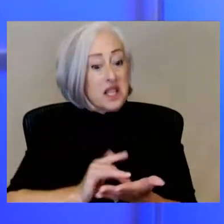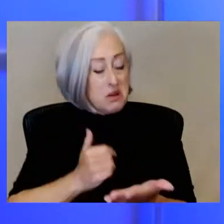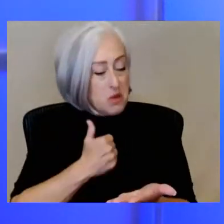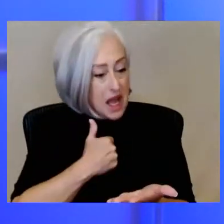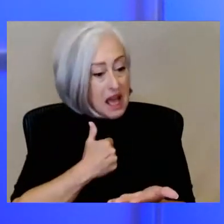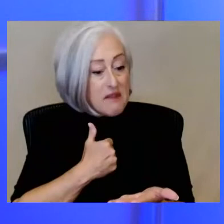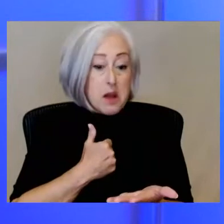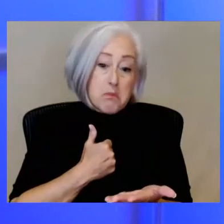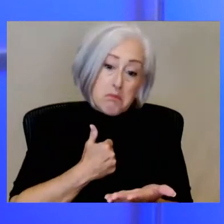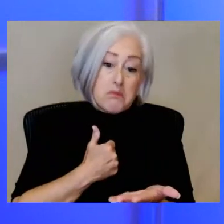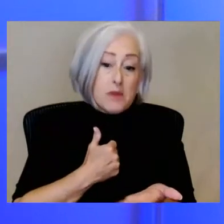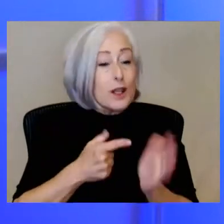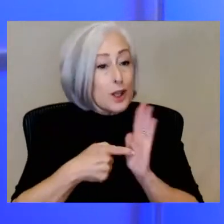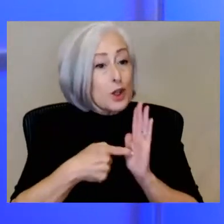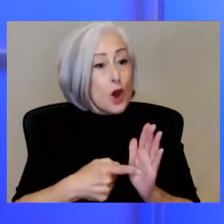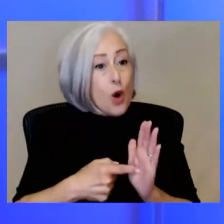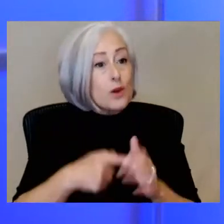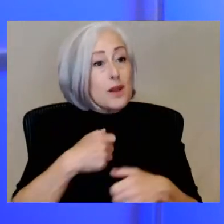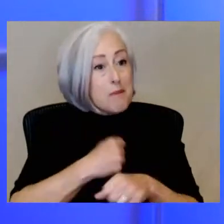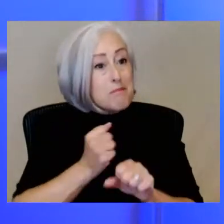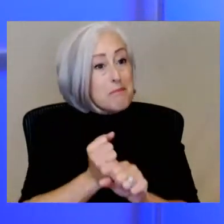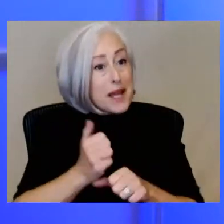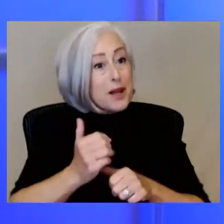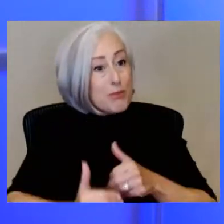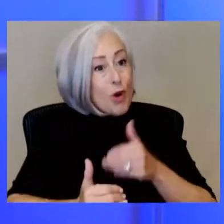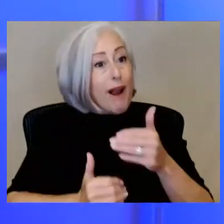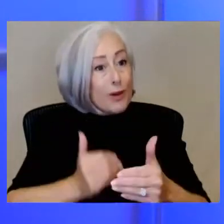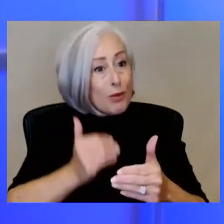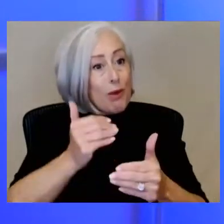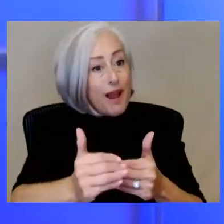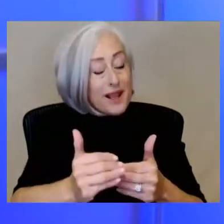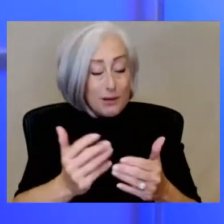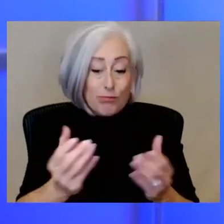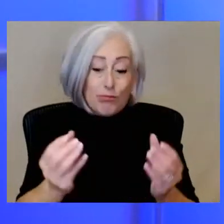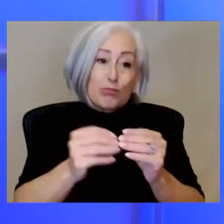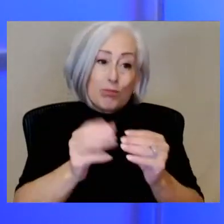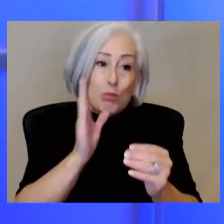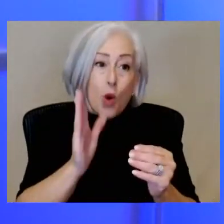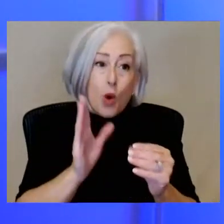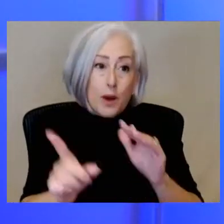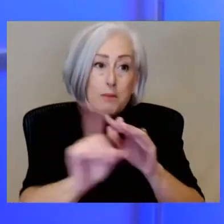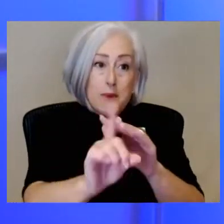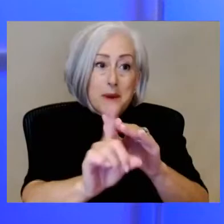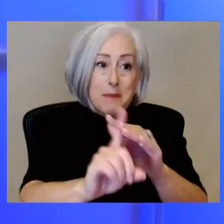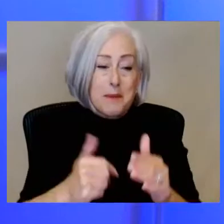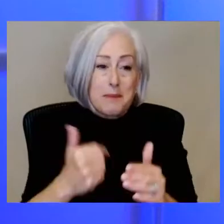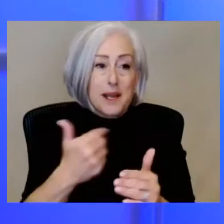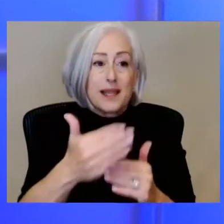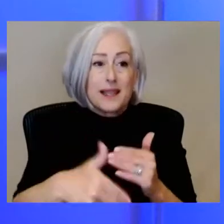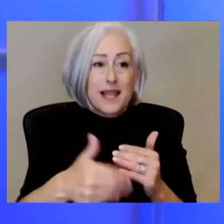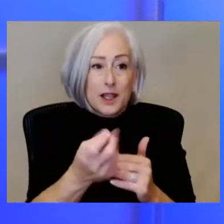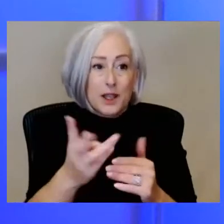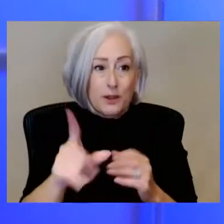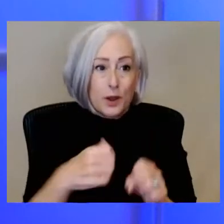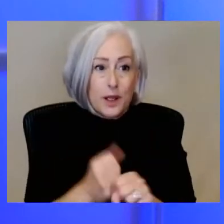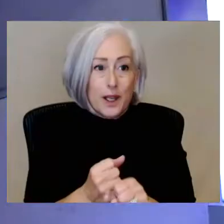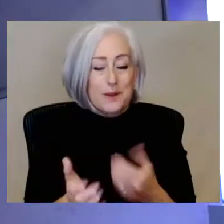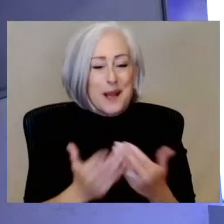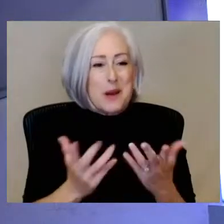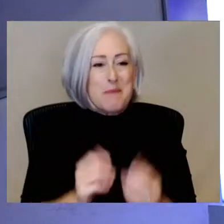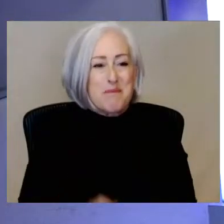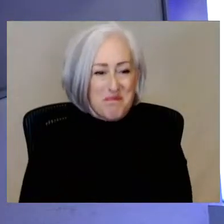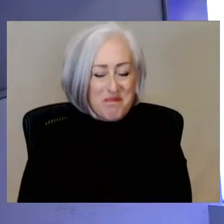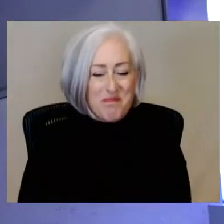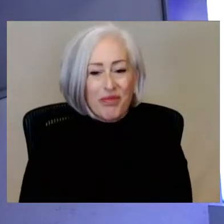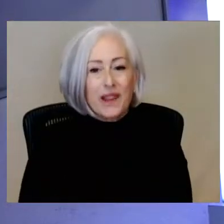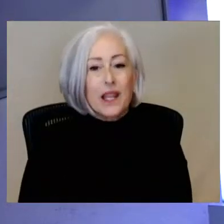some progress, and there's more to come in the next few years. So anyway, so now hopeful. One thing the